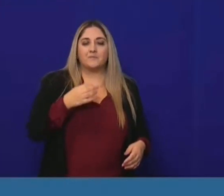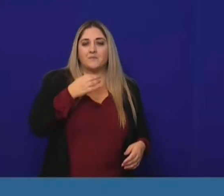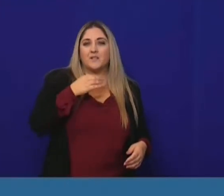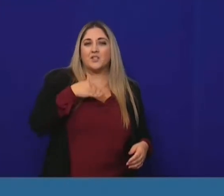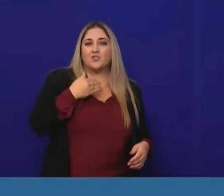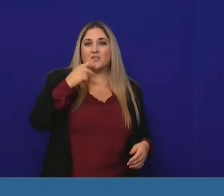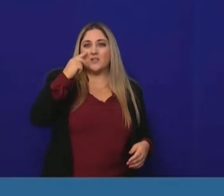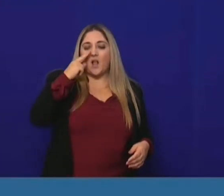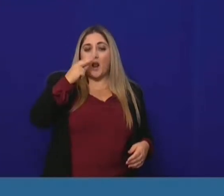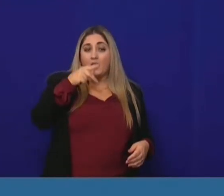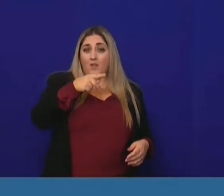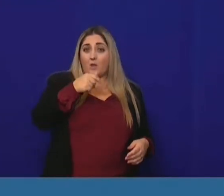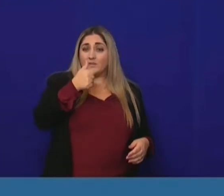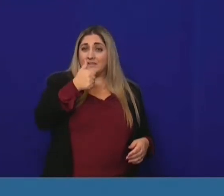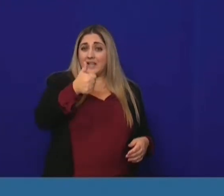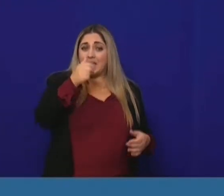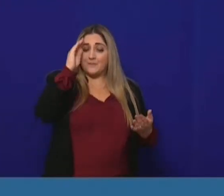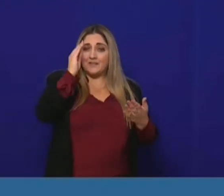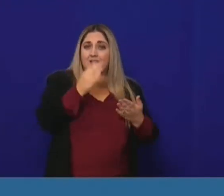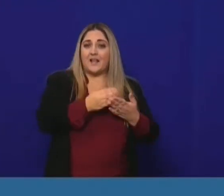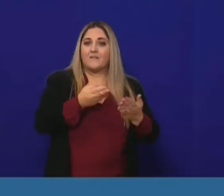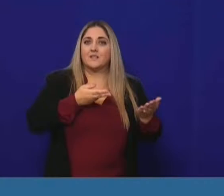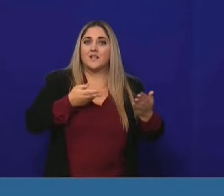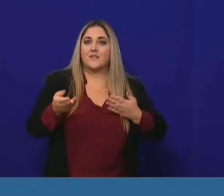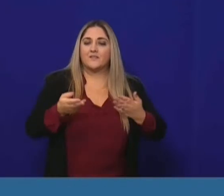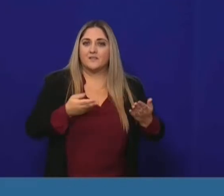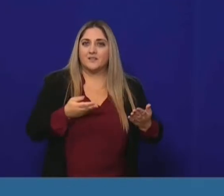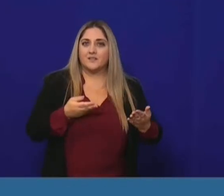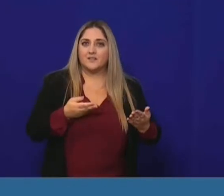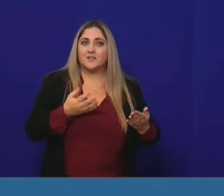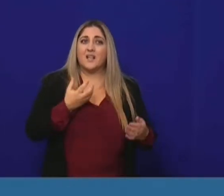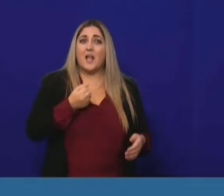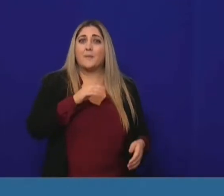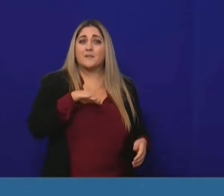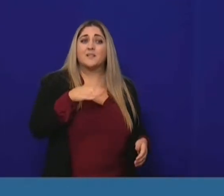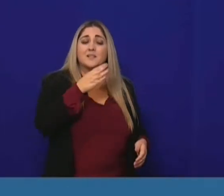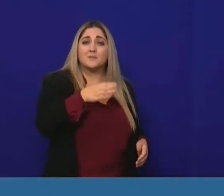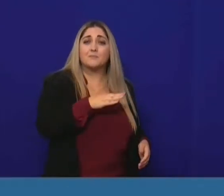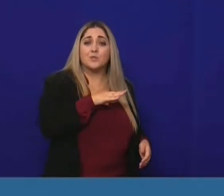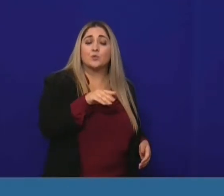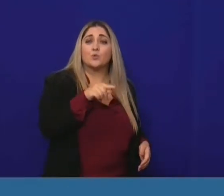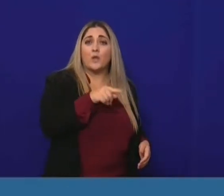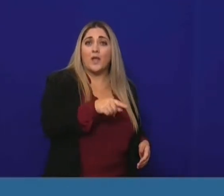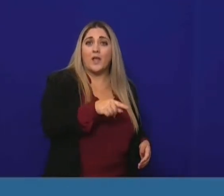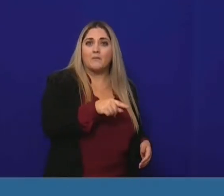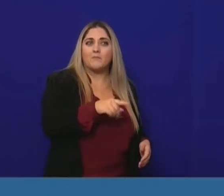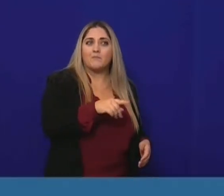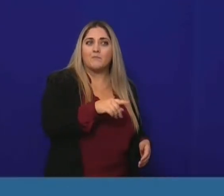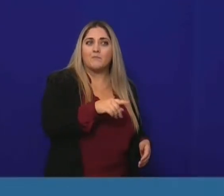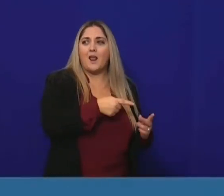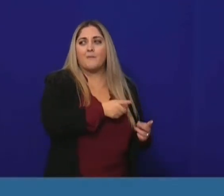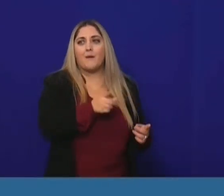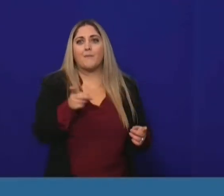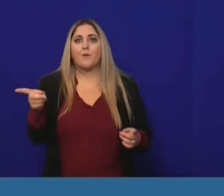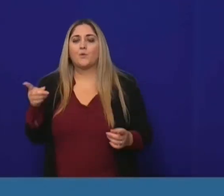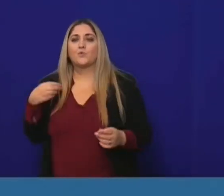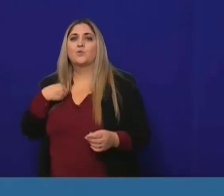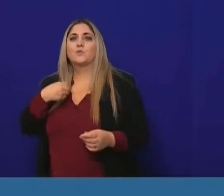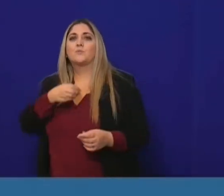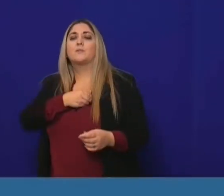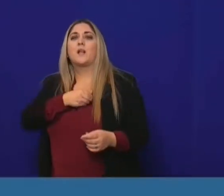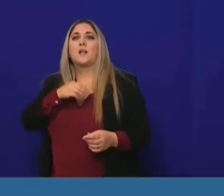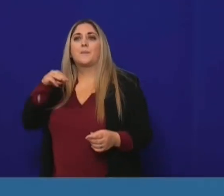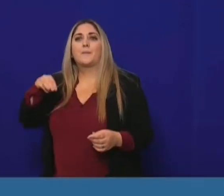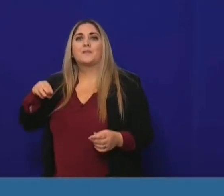treatment over there? Some patients have died over there, so why weren't they transferred to Mater Dei before? And is it possible to